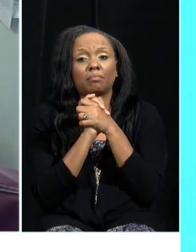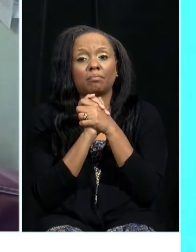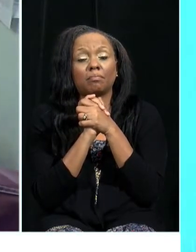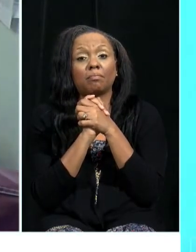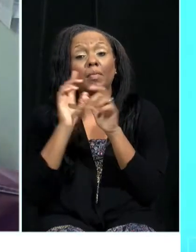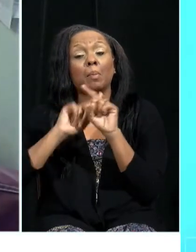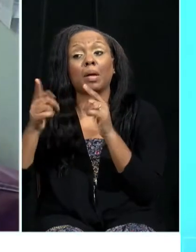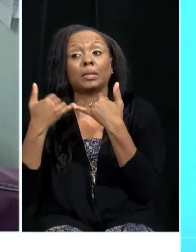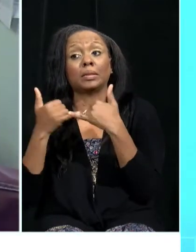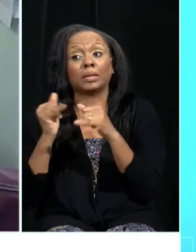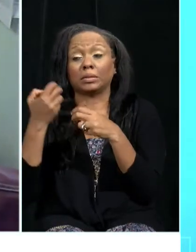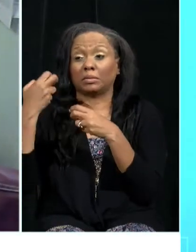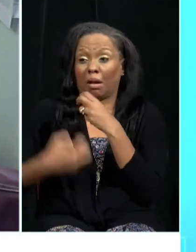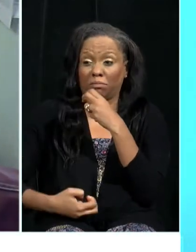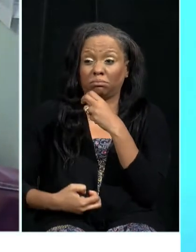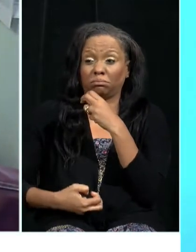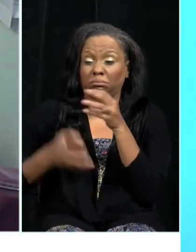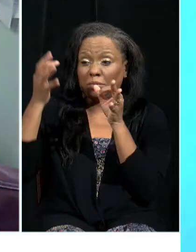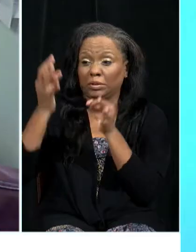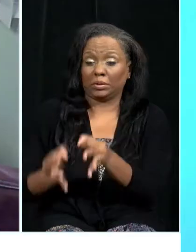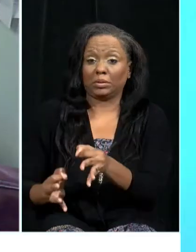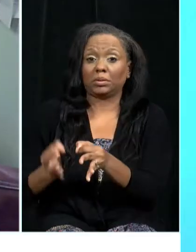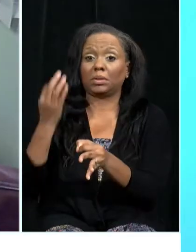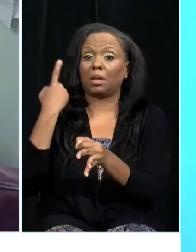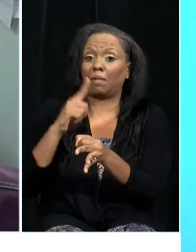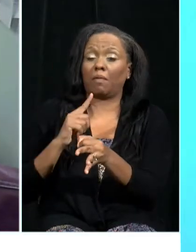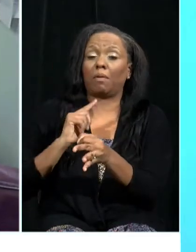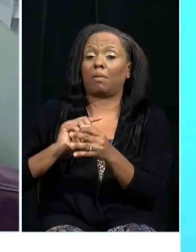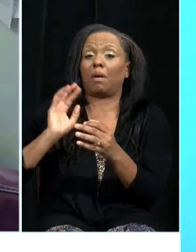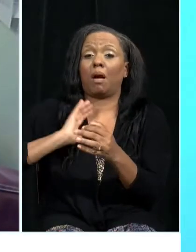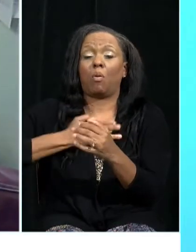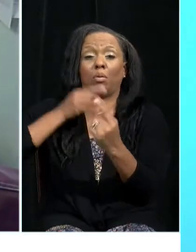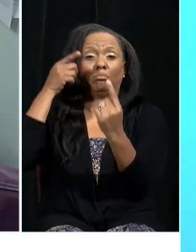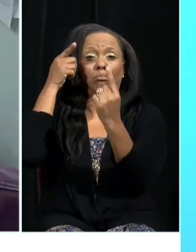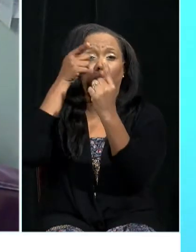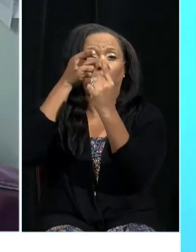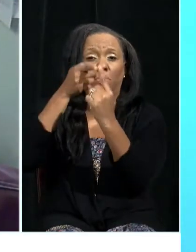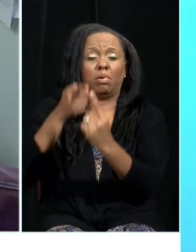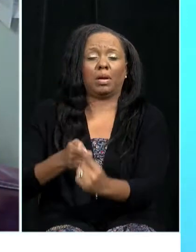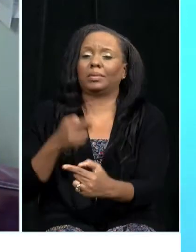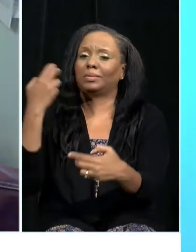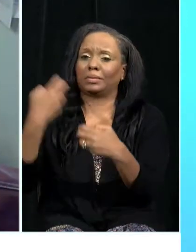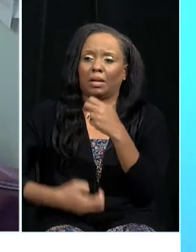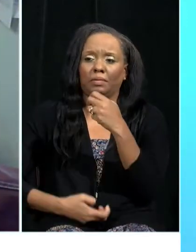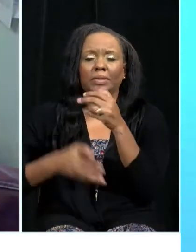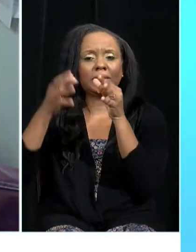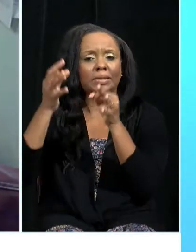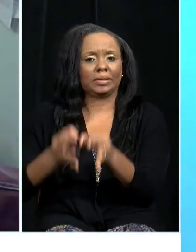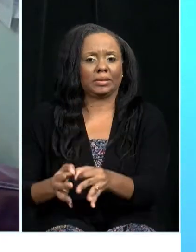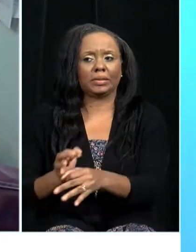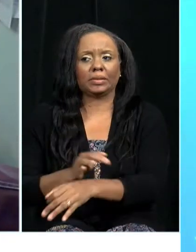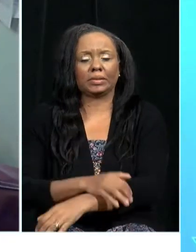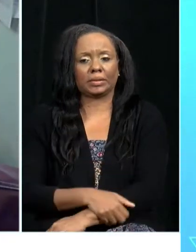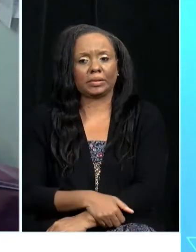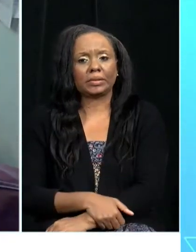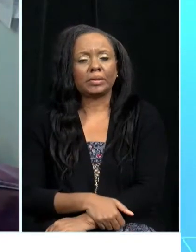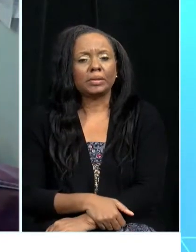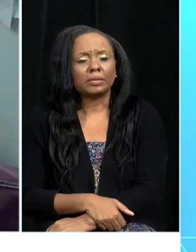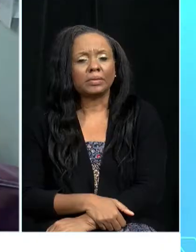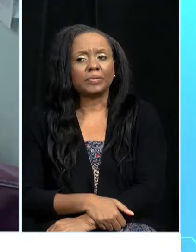there were tough measures to get to meeting that primary target, and that the demand is that